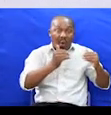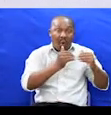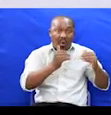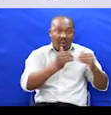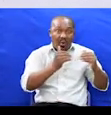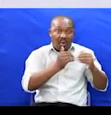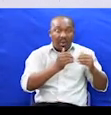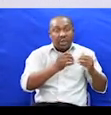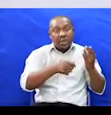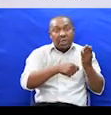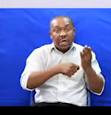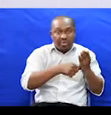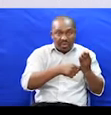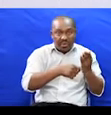charged